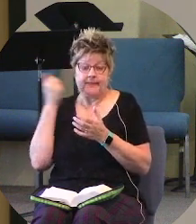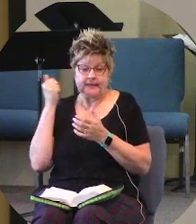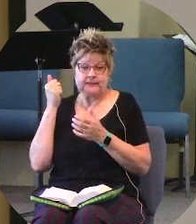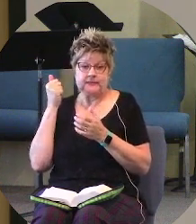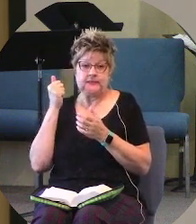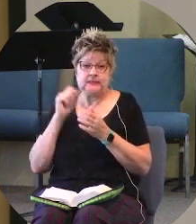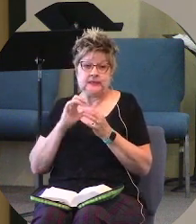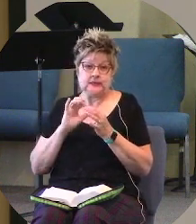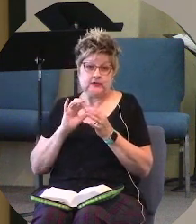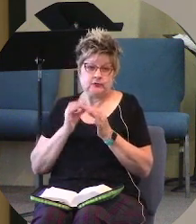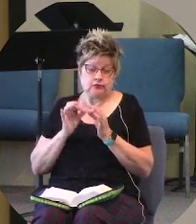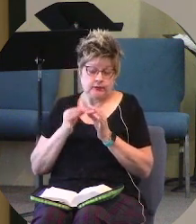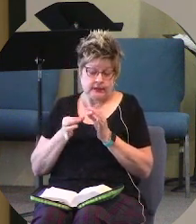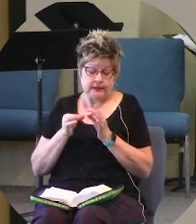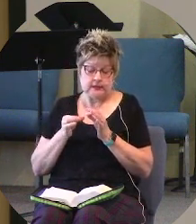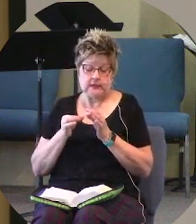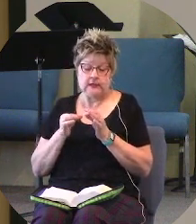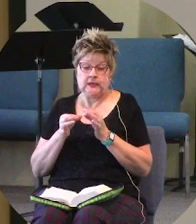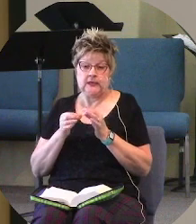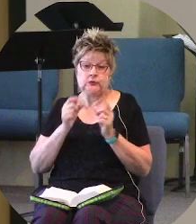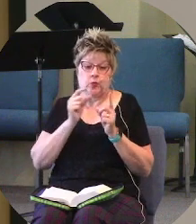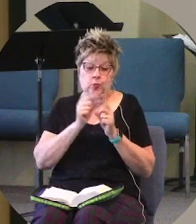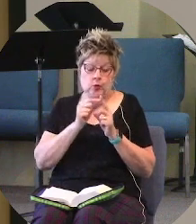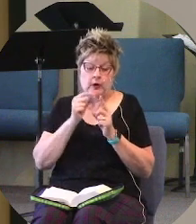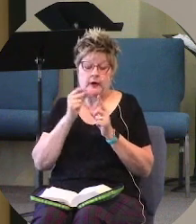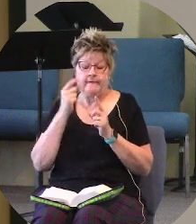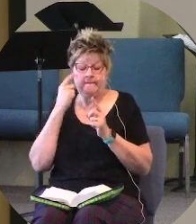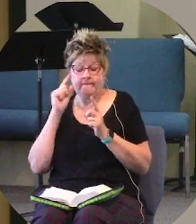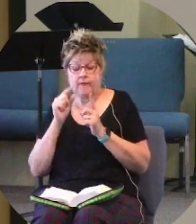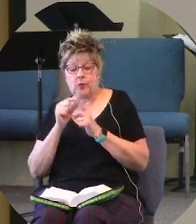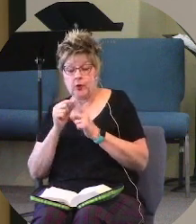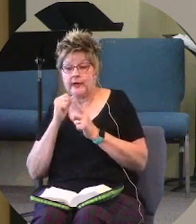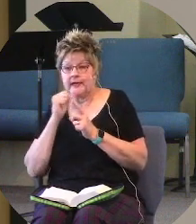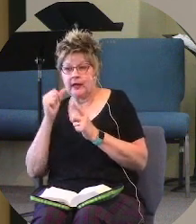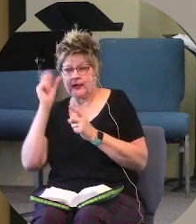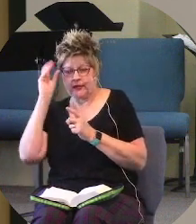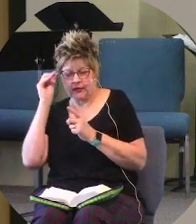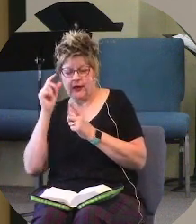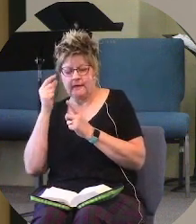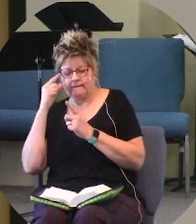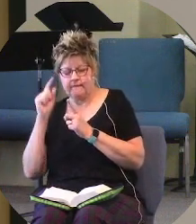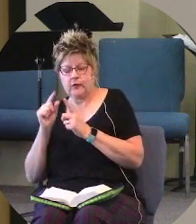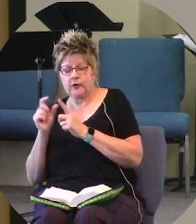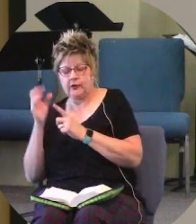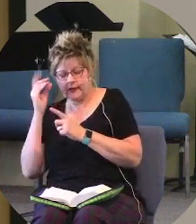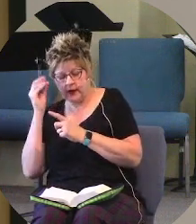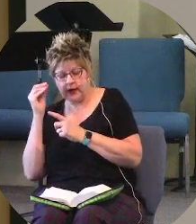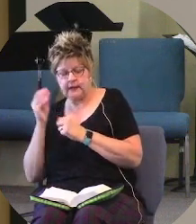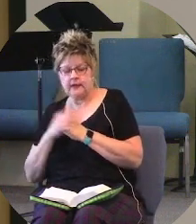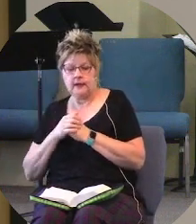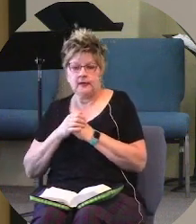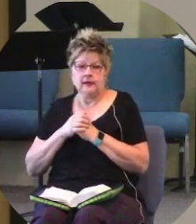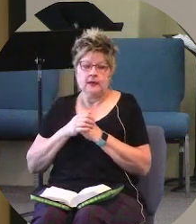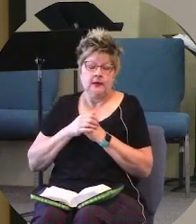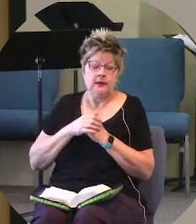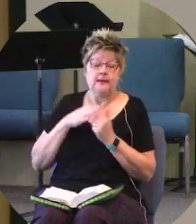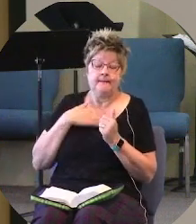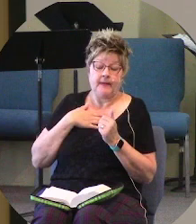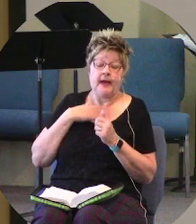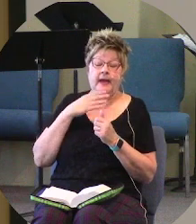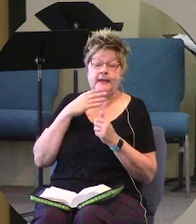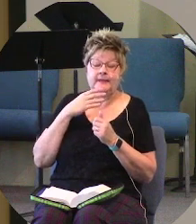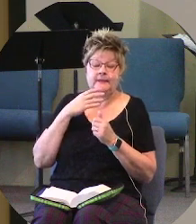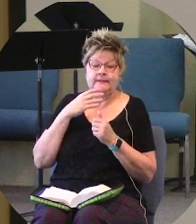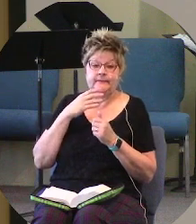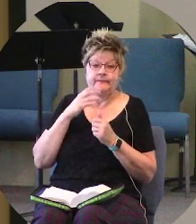and not a thought-for-thought interpretation. And I just, in my study and in my 62 years, this has been the one that